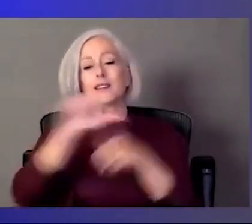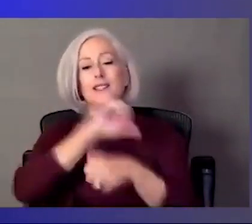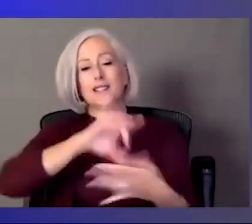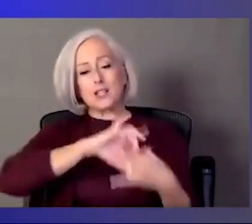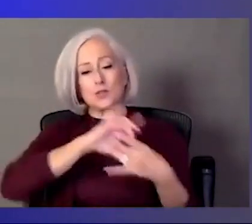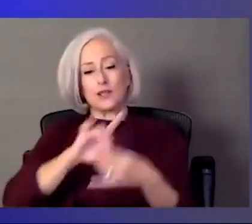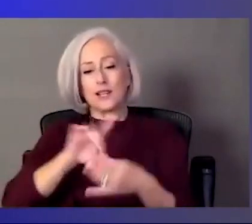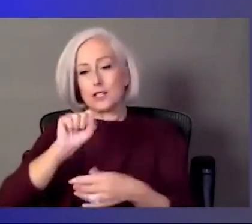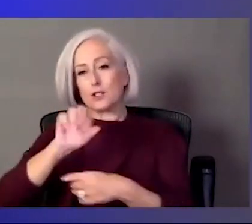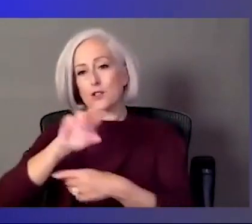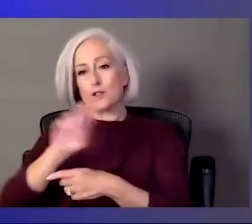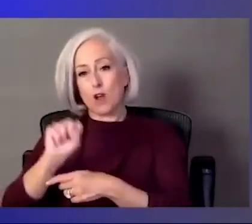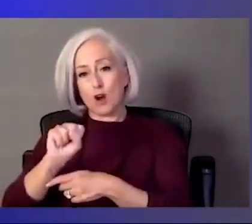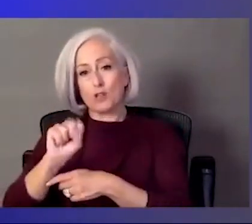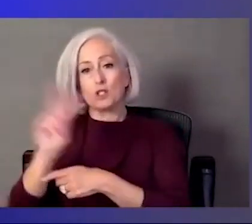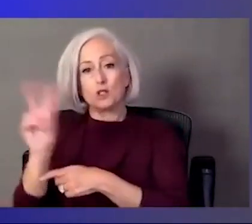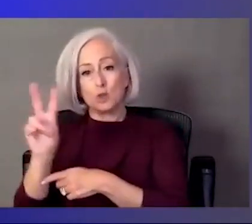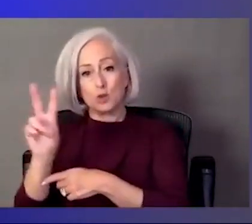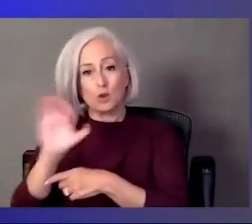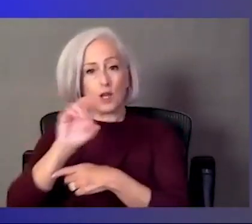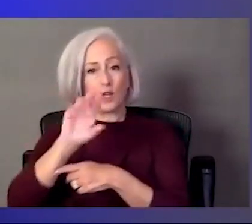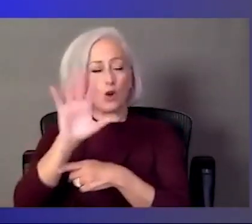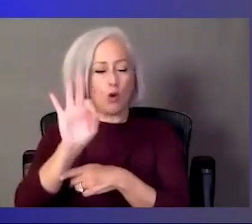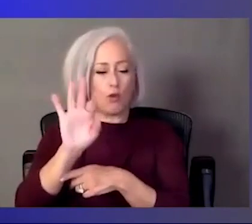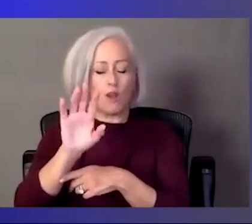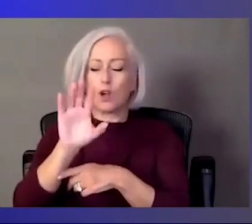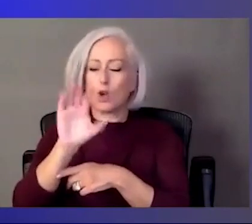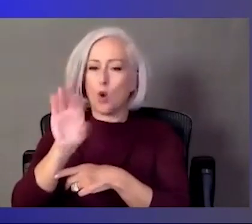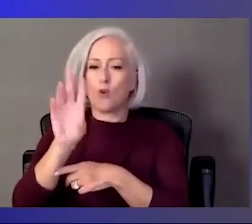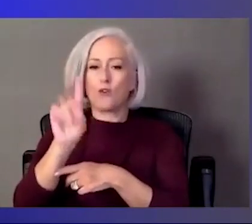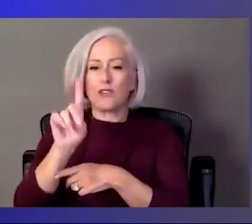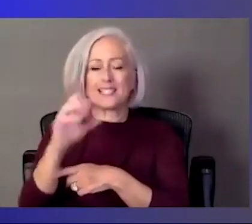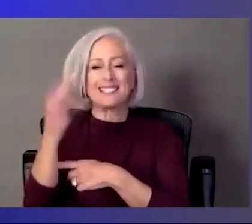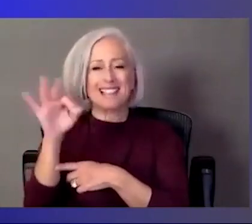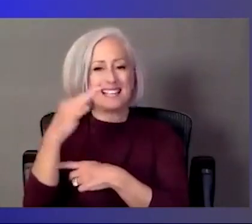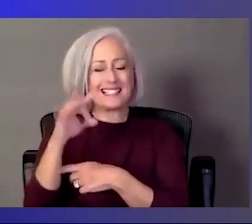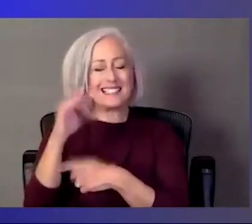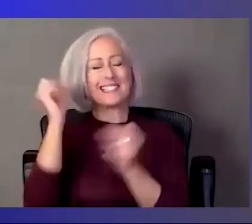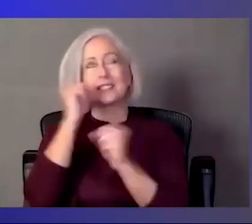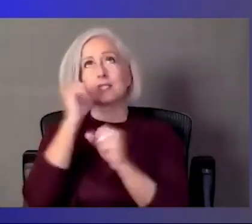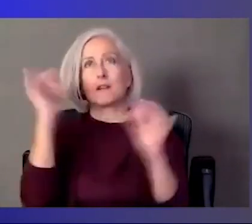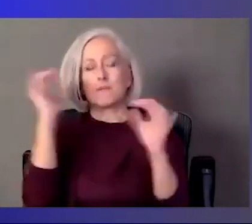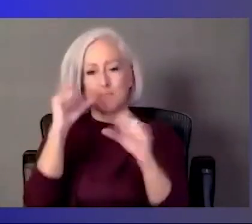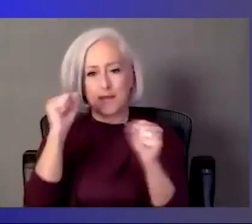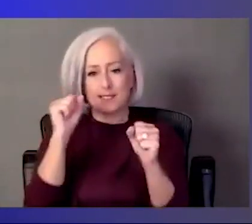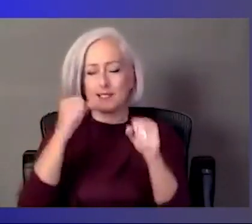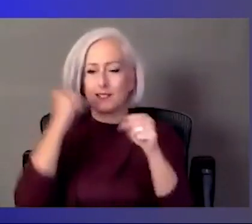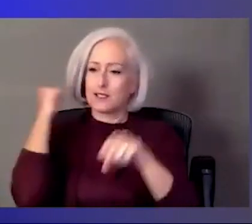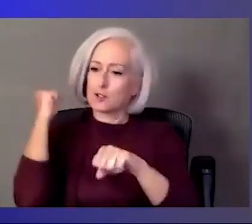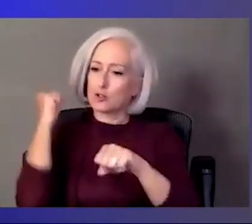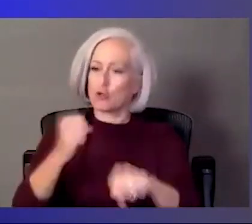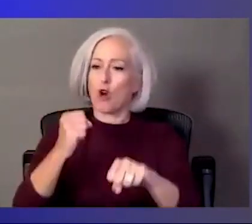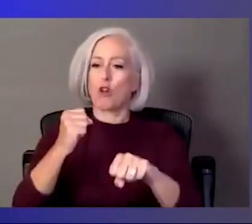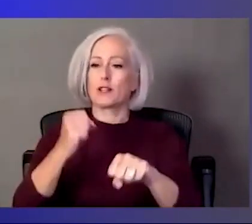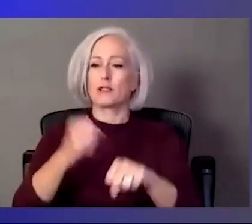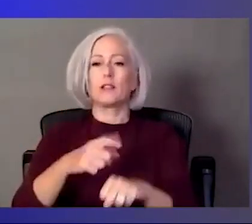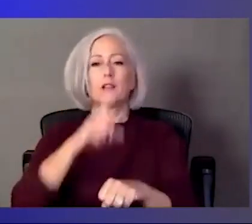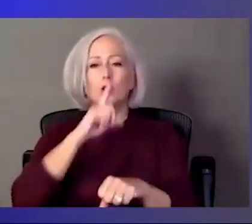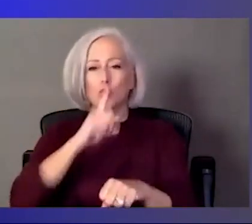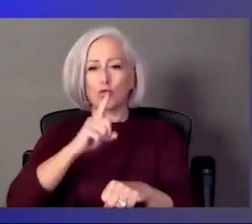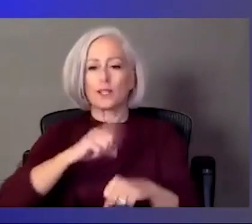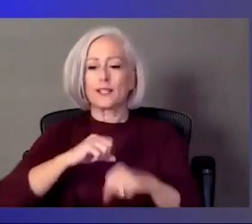resulting COVID-19 is stunning. It's very solid. It's rigorous, as you described earlier. Trust